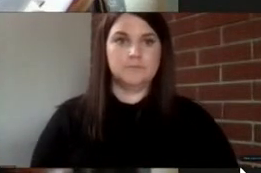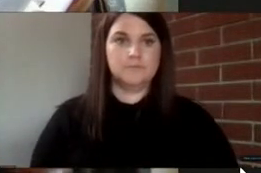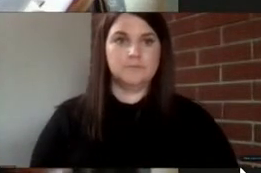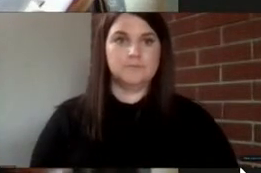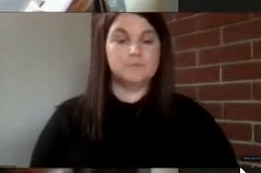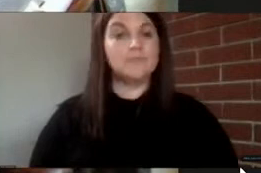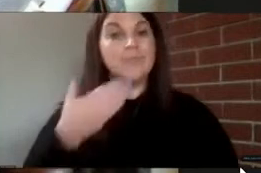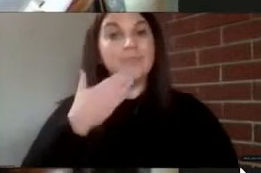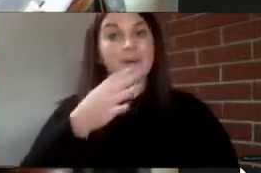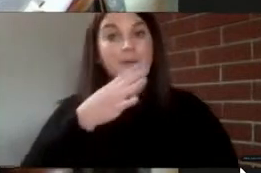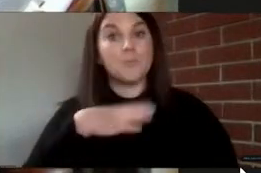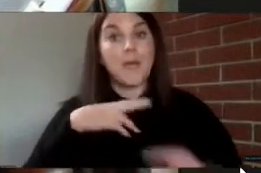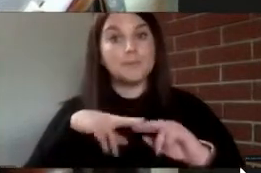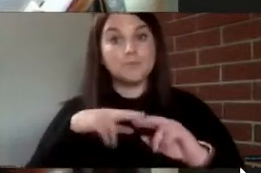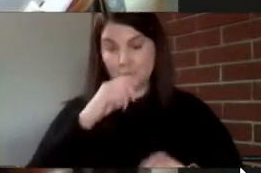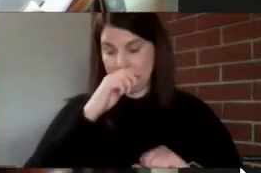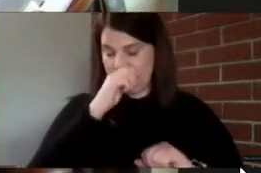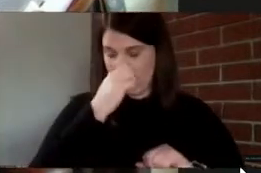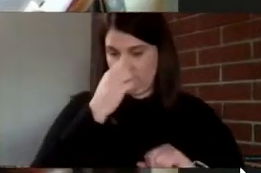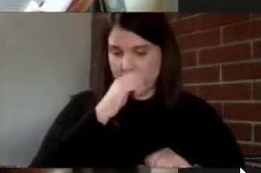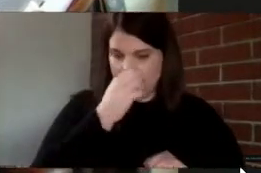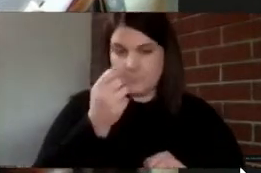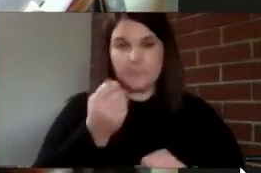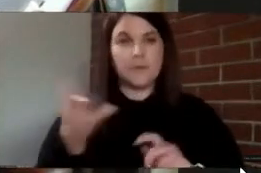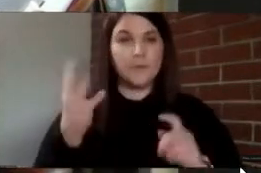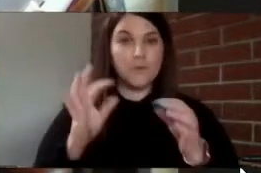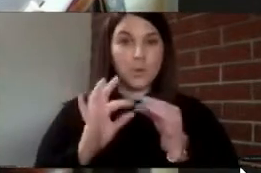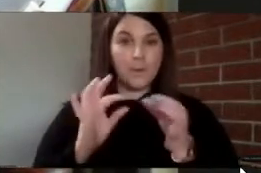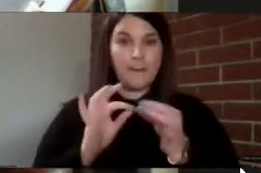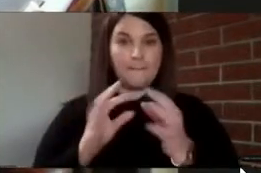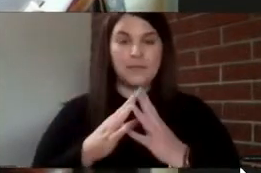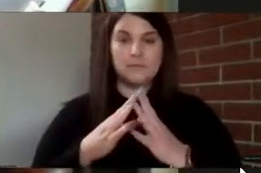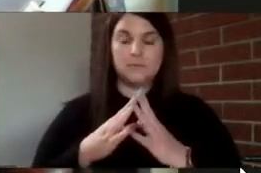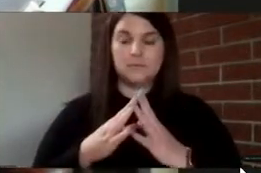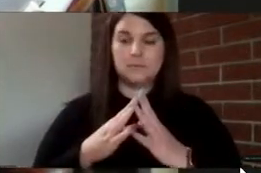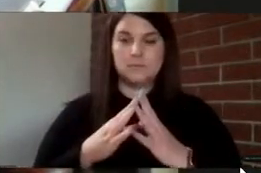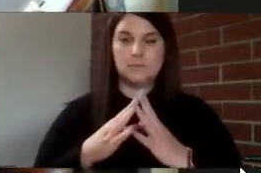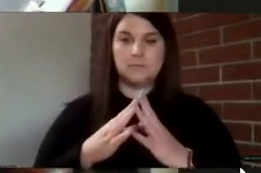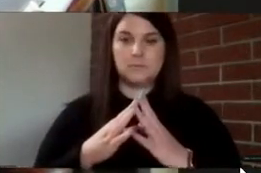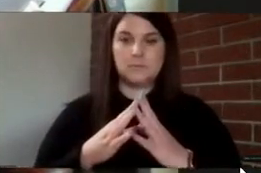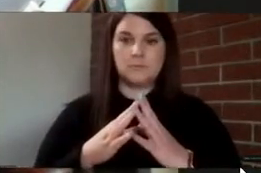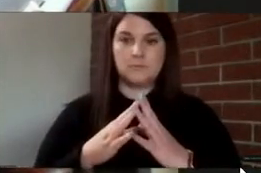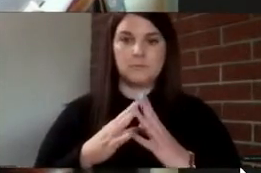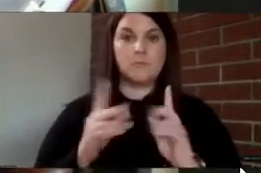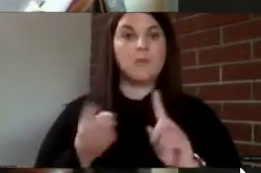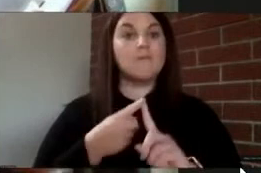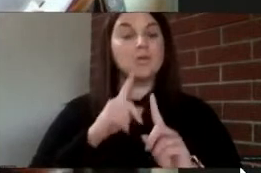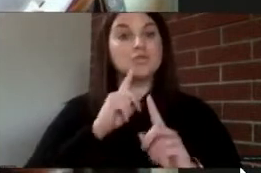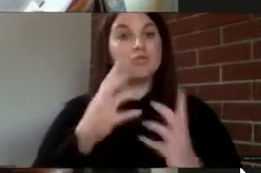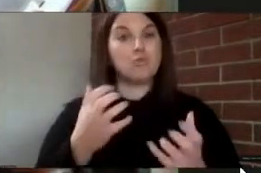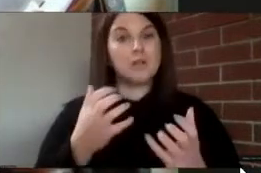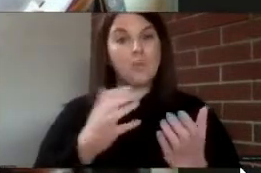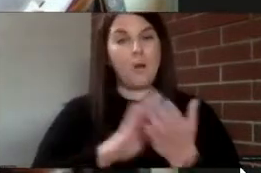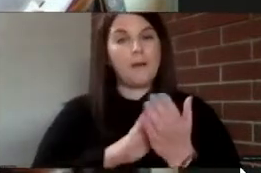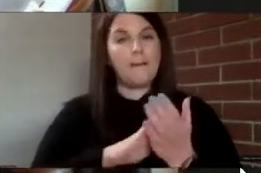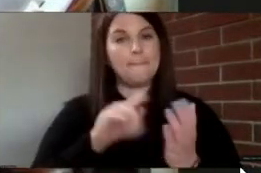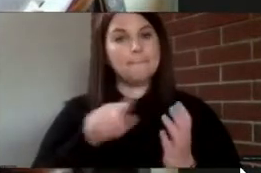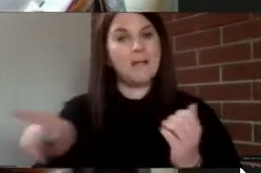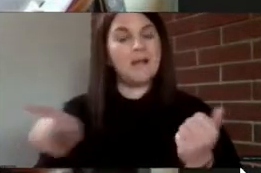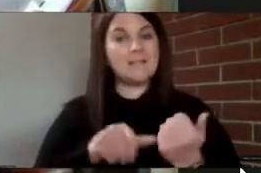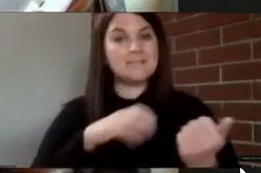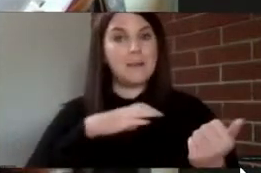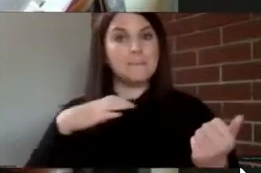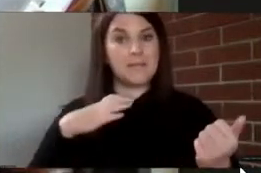Thank you, Madam Chair. Couple of comments. First, really want to commend the subcommittee,